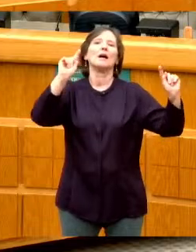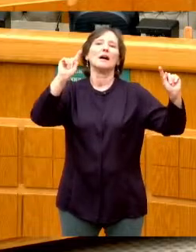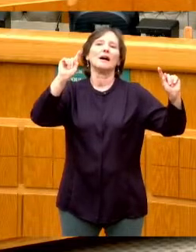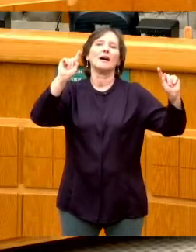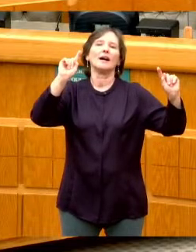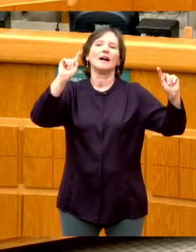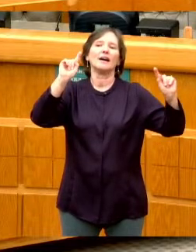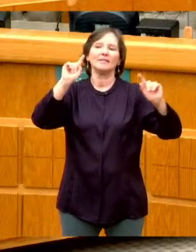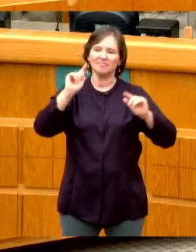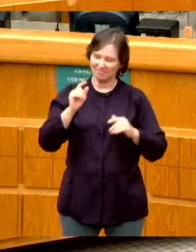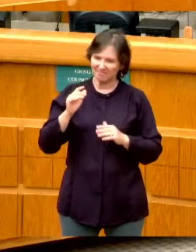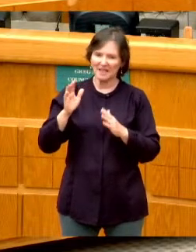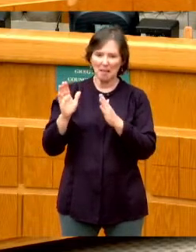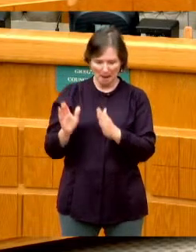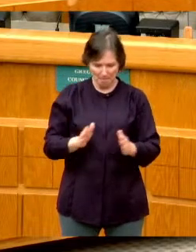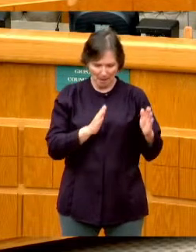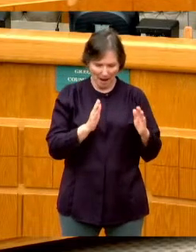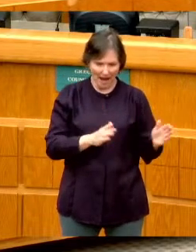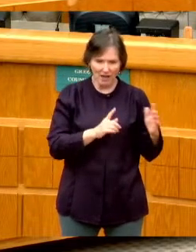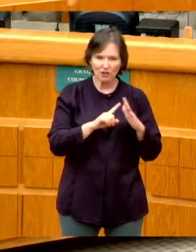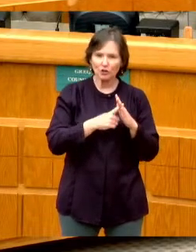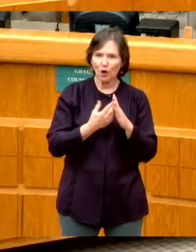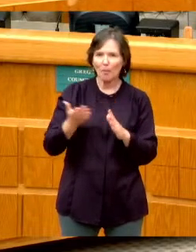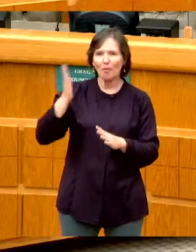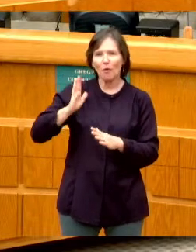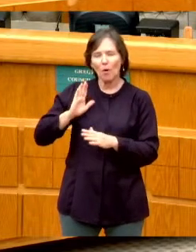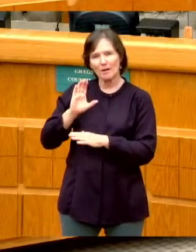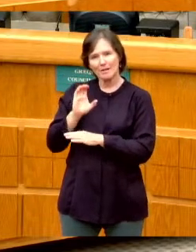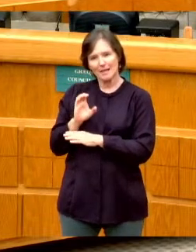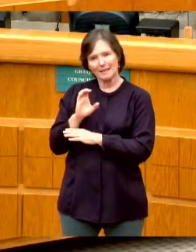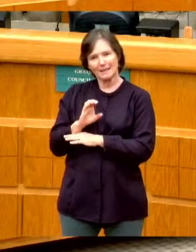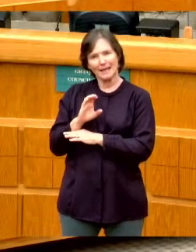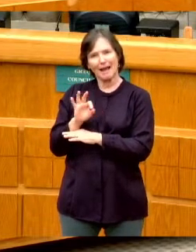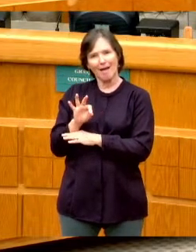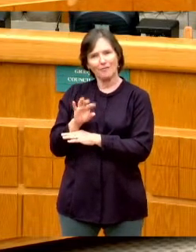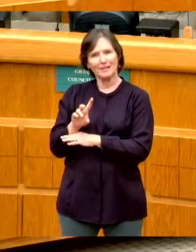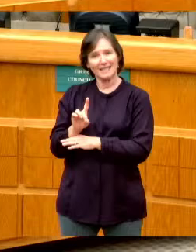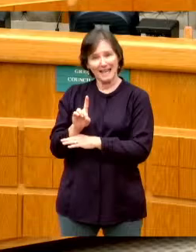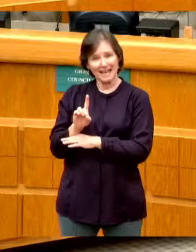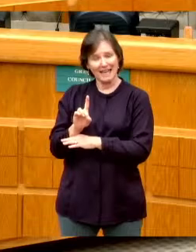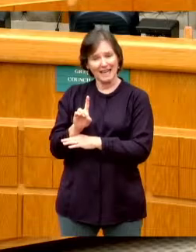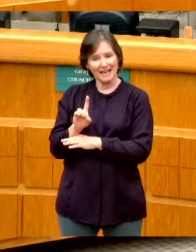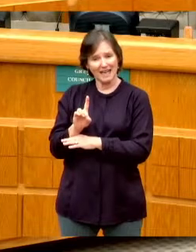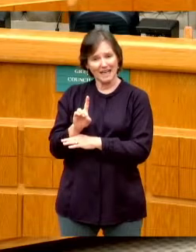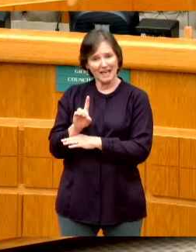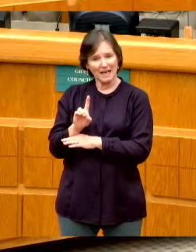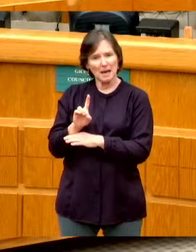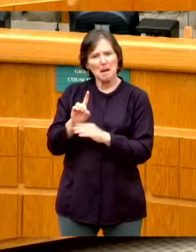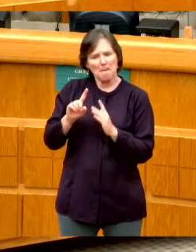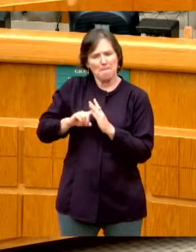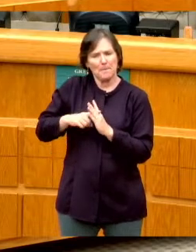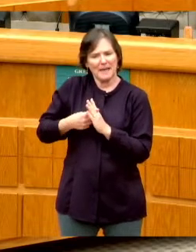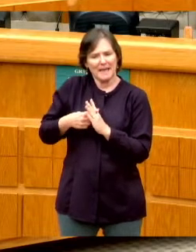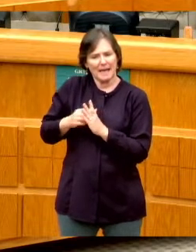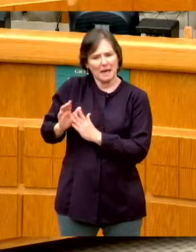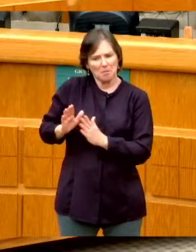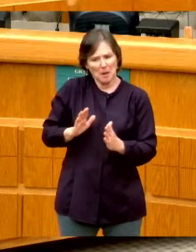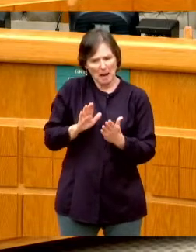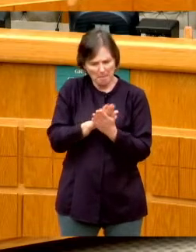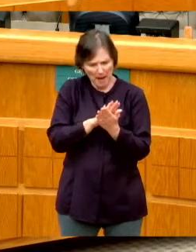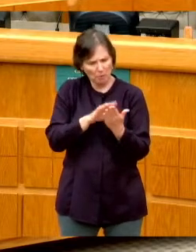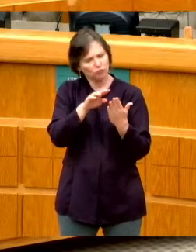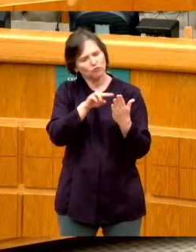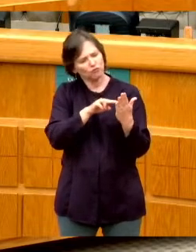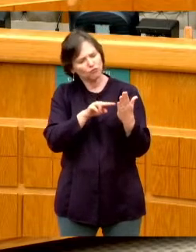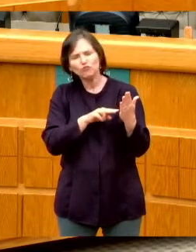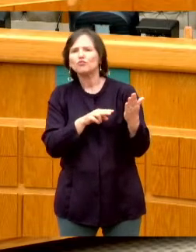got started with CCFD, maybe that initial plan that you see on paper is not that